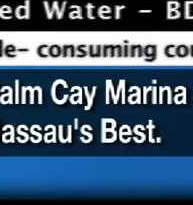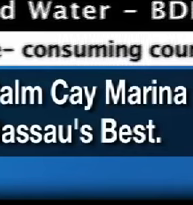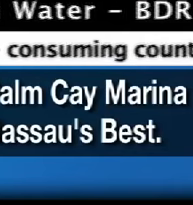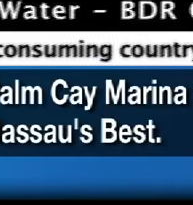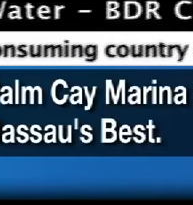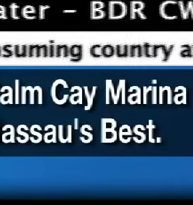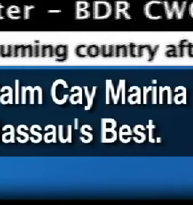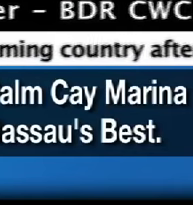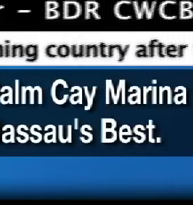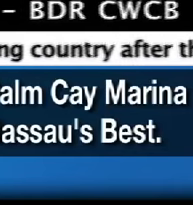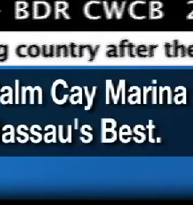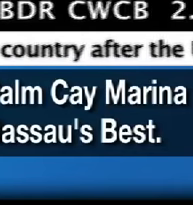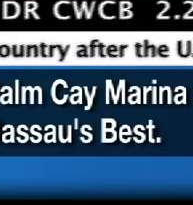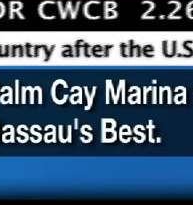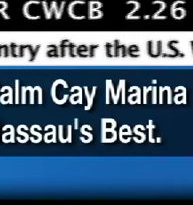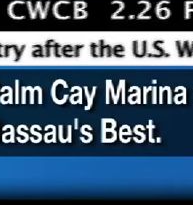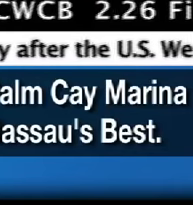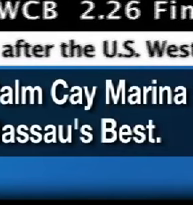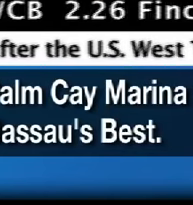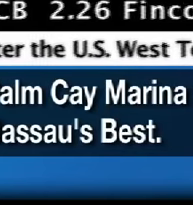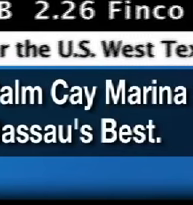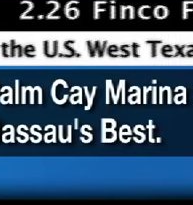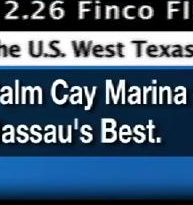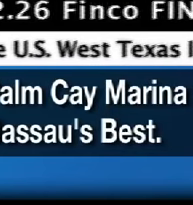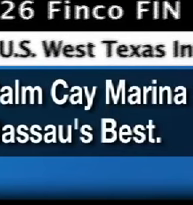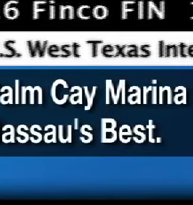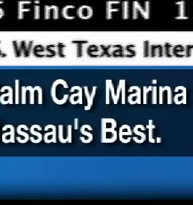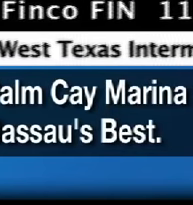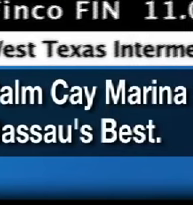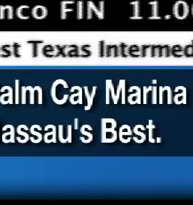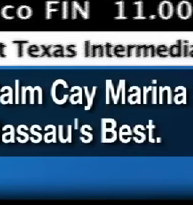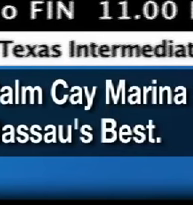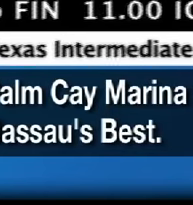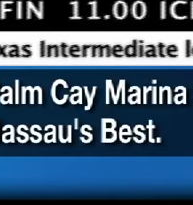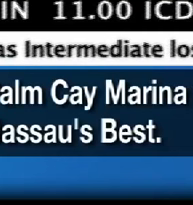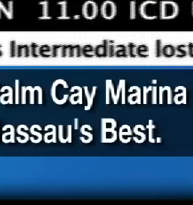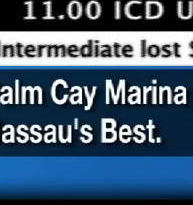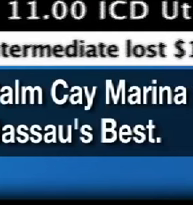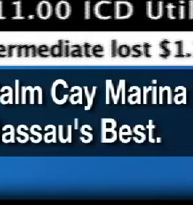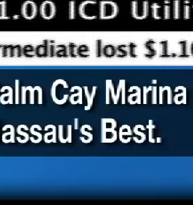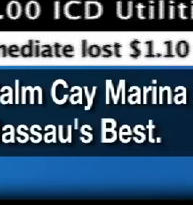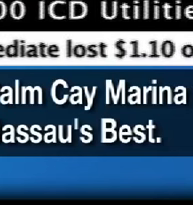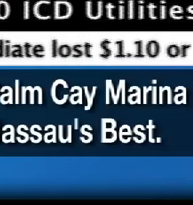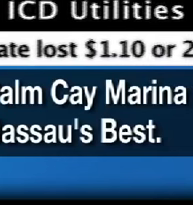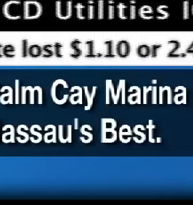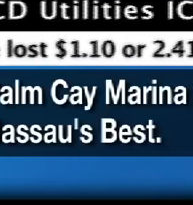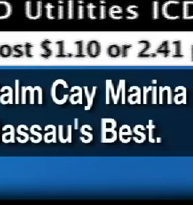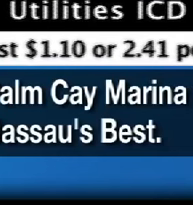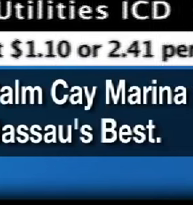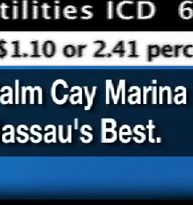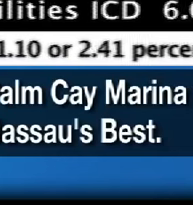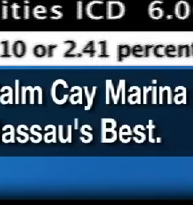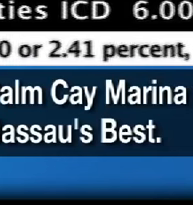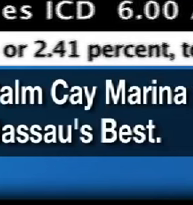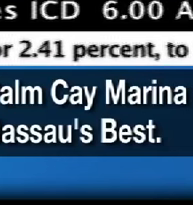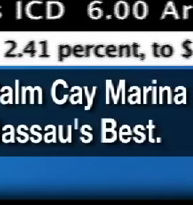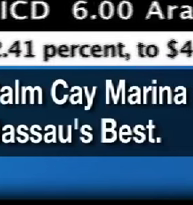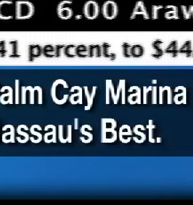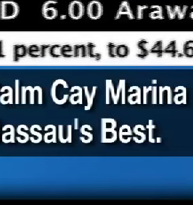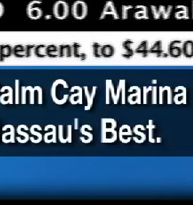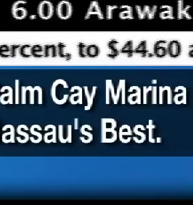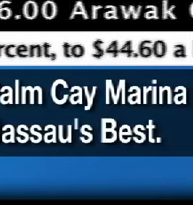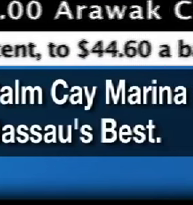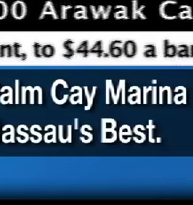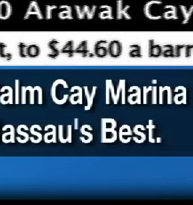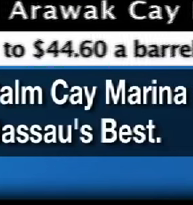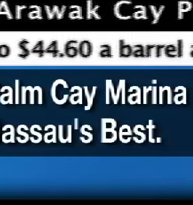users of the website activecaptain.com. It's the boaters' equivalent of TripAdvisor. Talkmaster Demario Demerit said every year